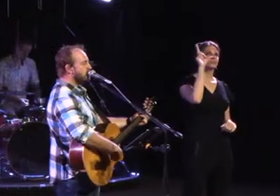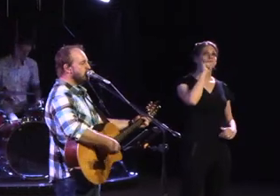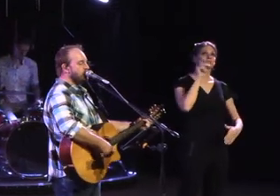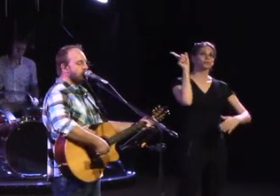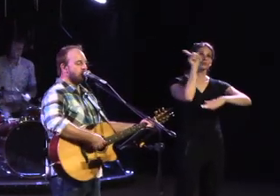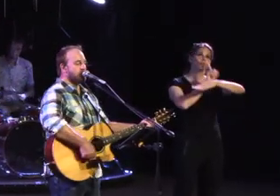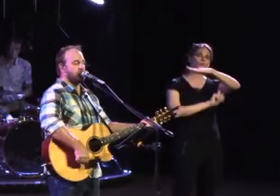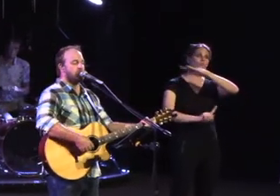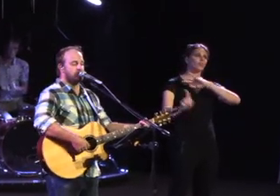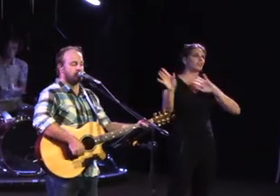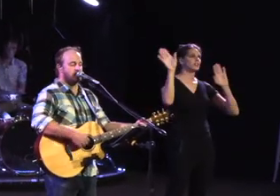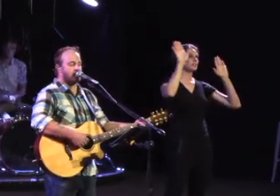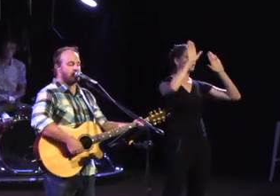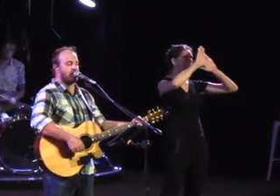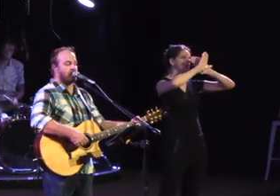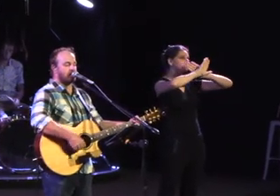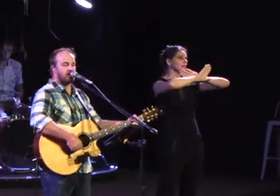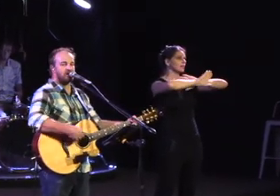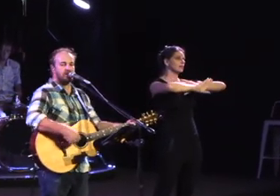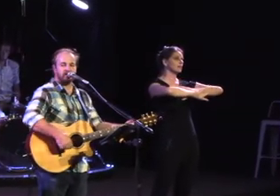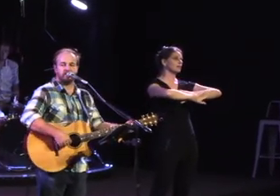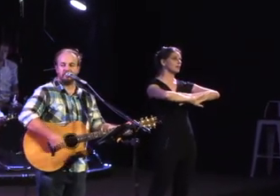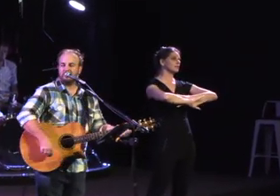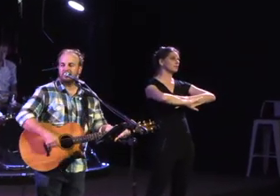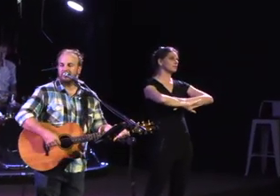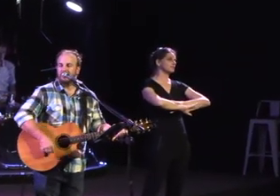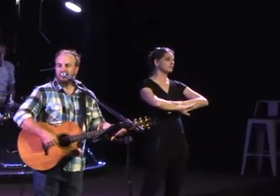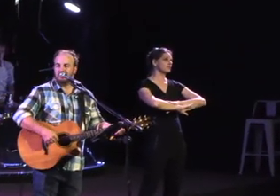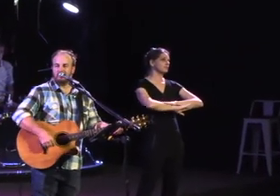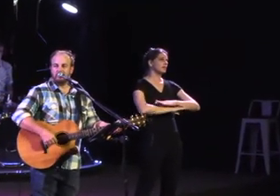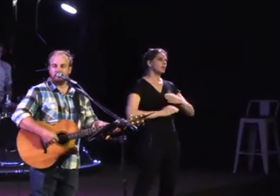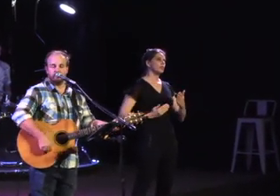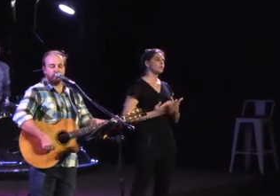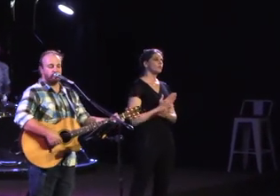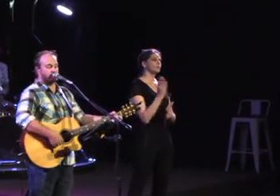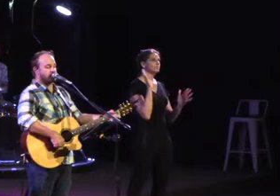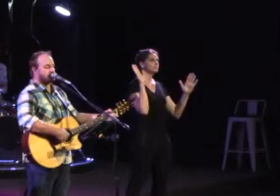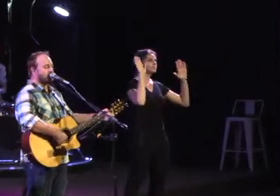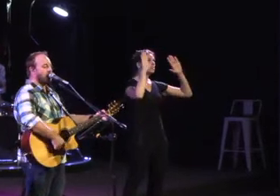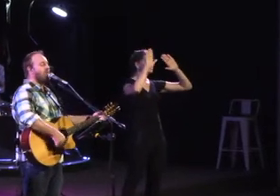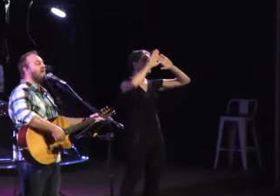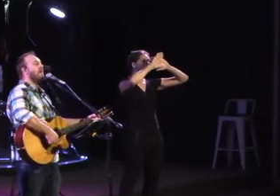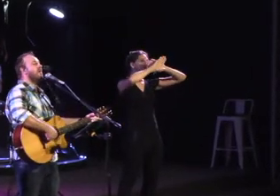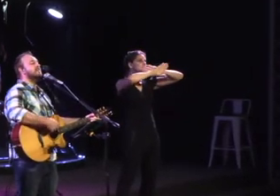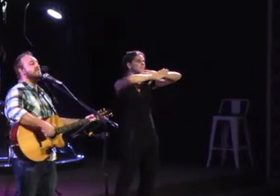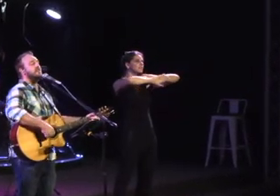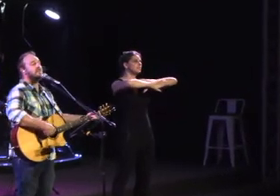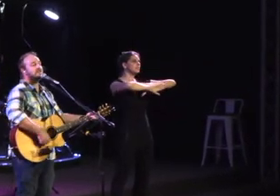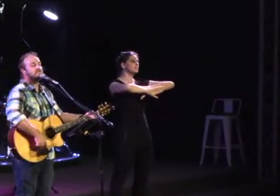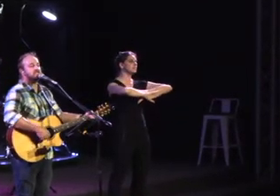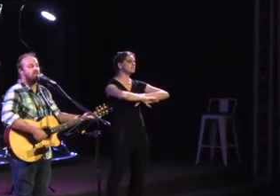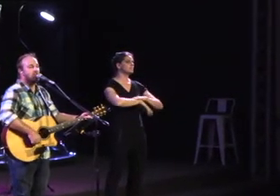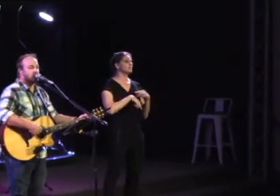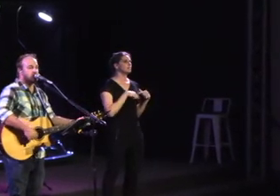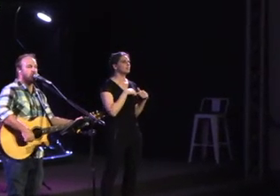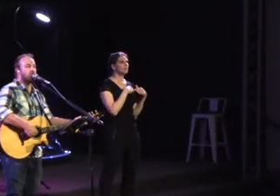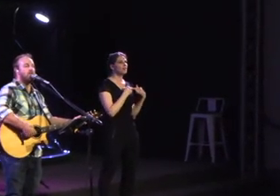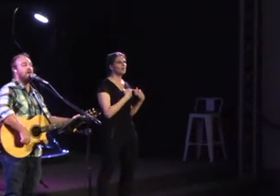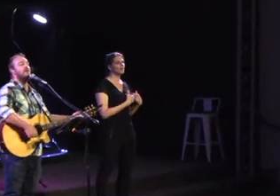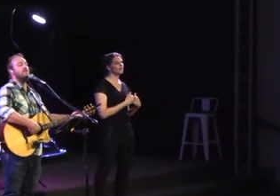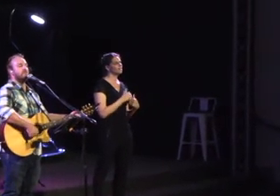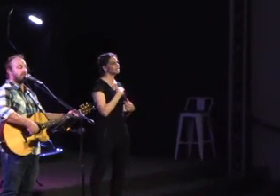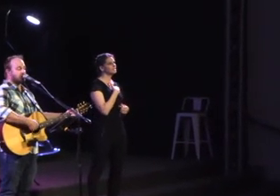into the night. Then through the dark,